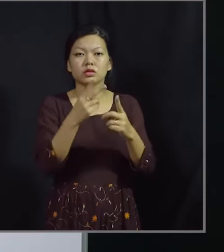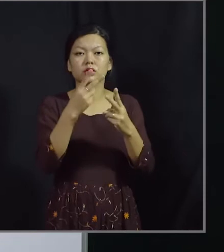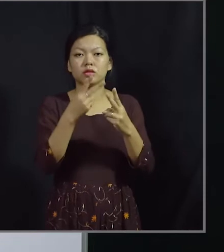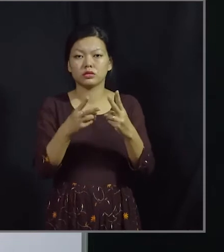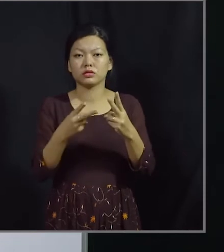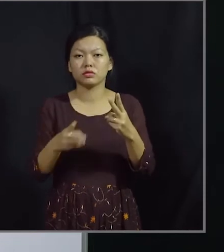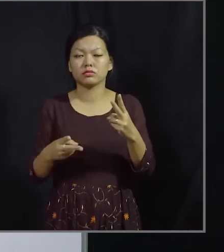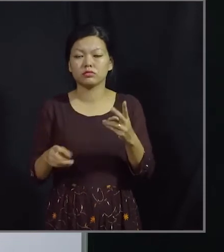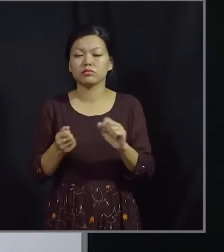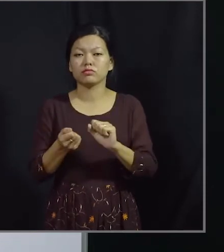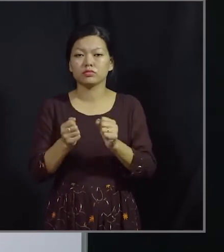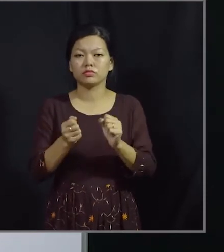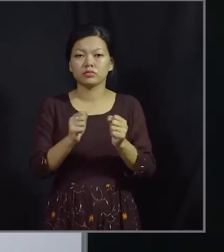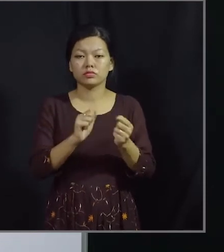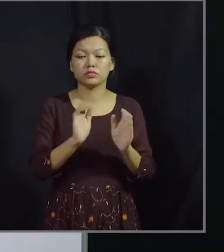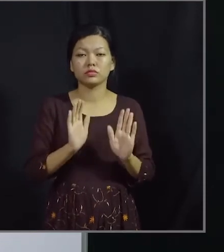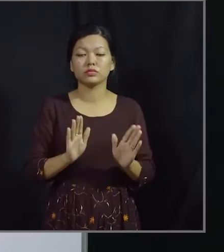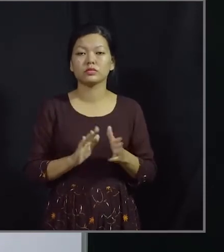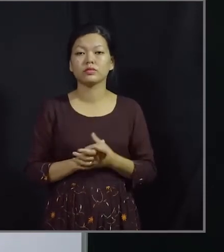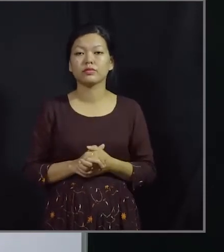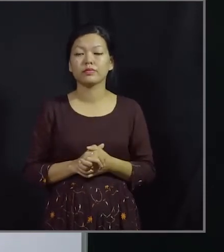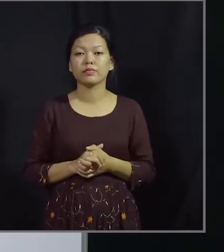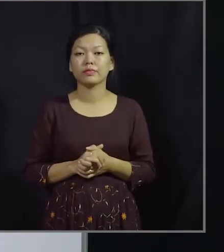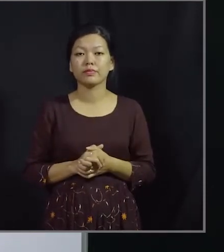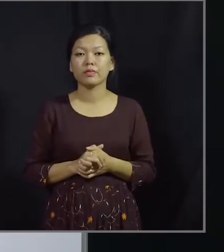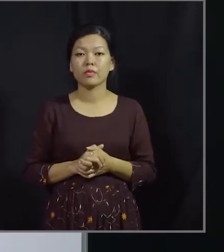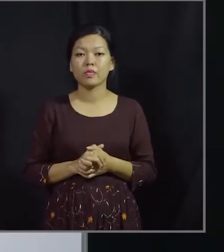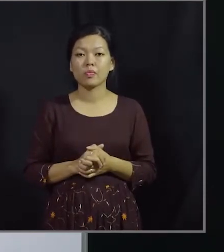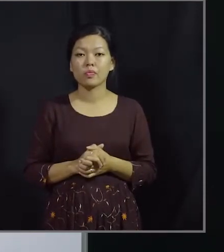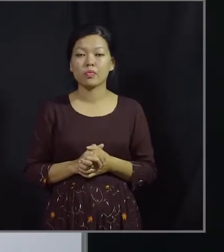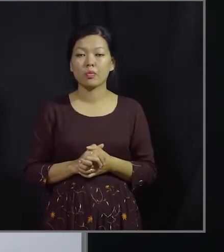may also decrease. So